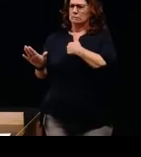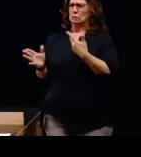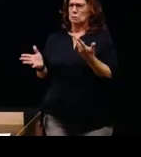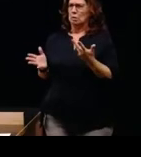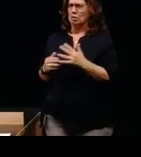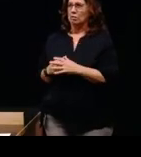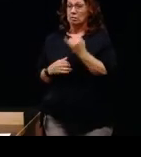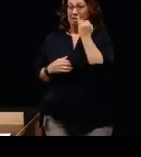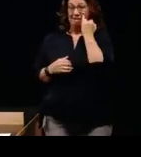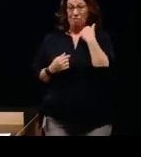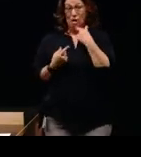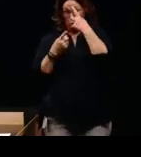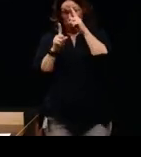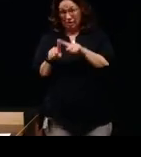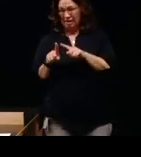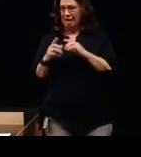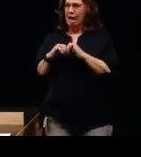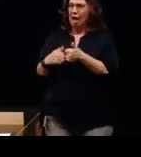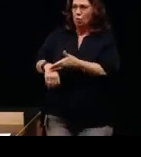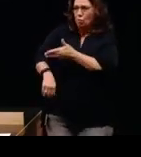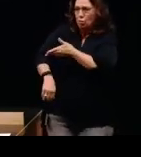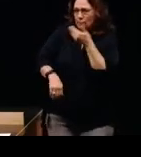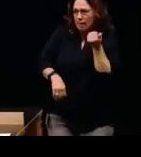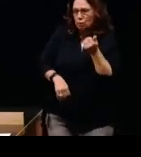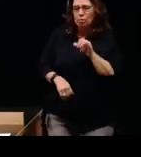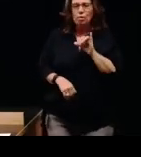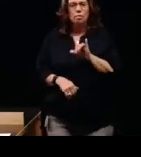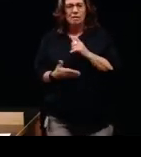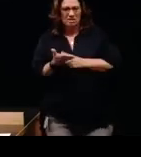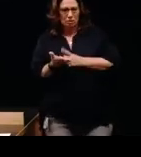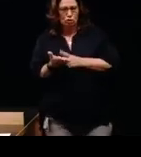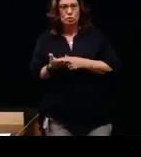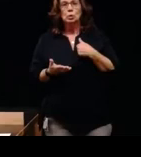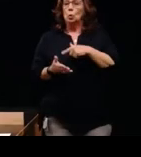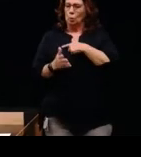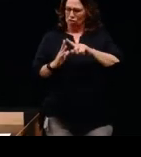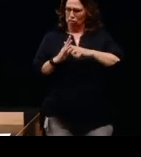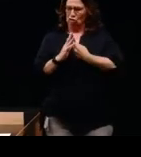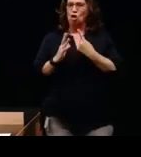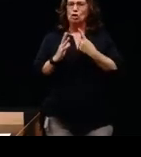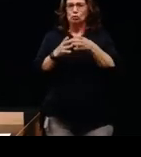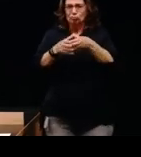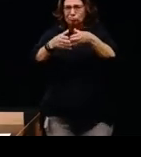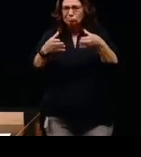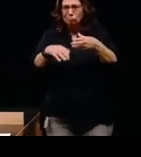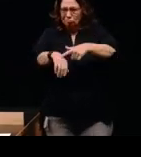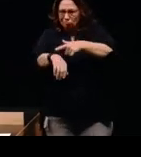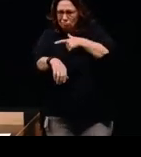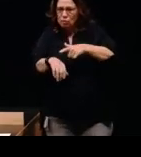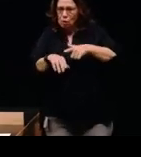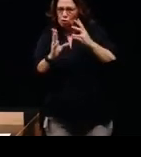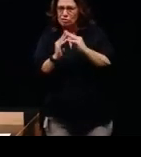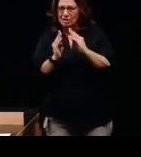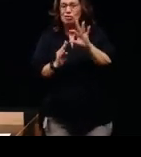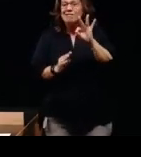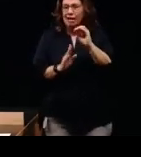in agreement, well, how do I get better from this? So we've started with a 90-minute evaluation. And we'll talk about